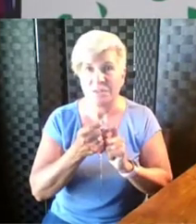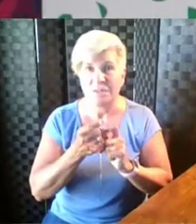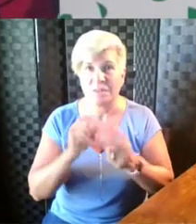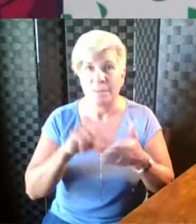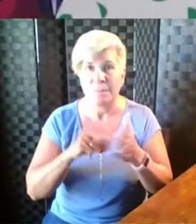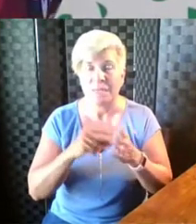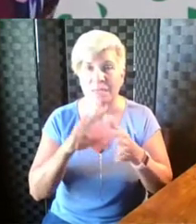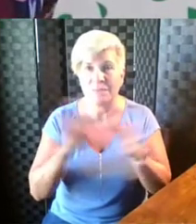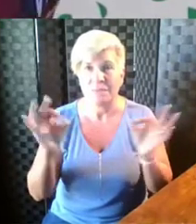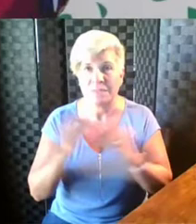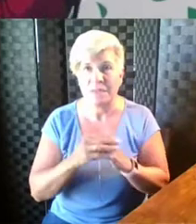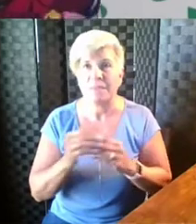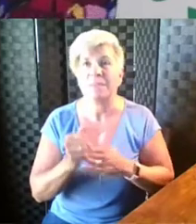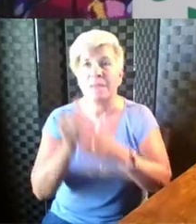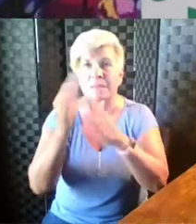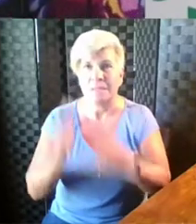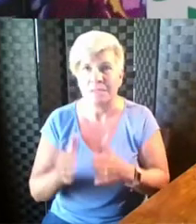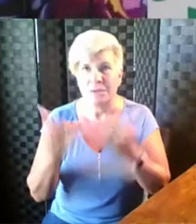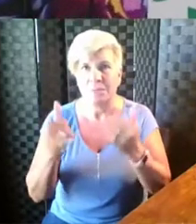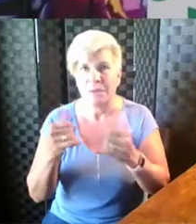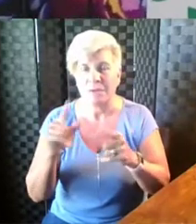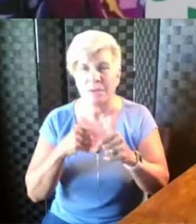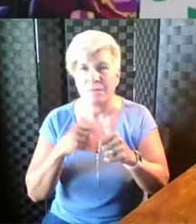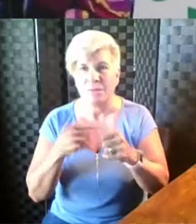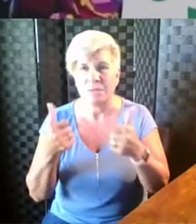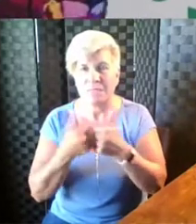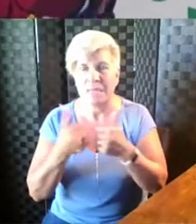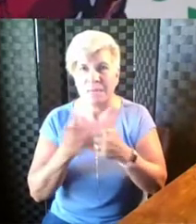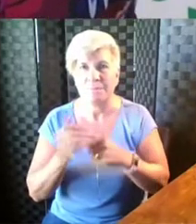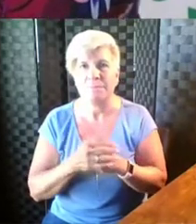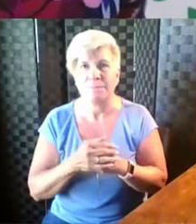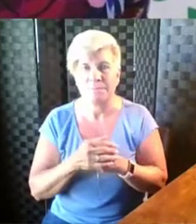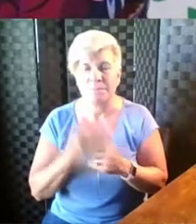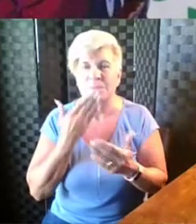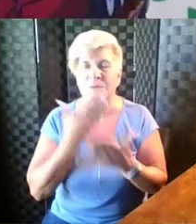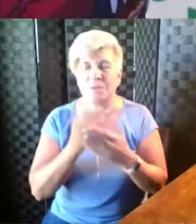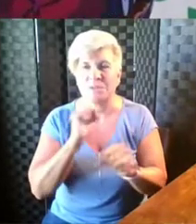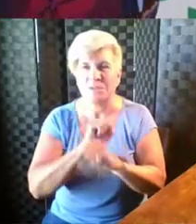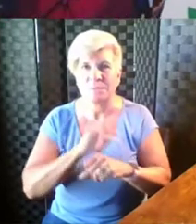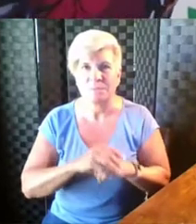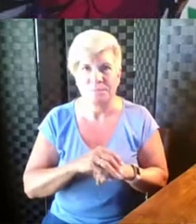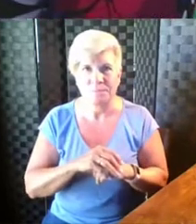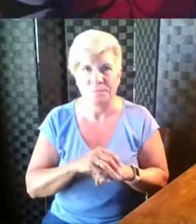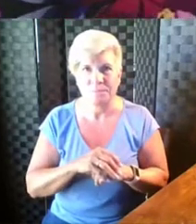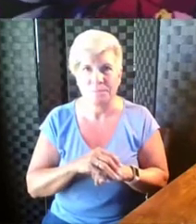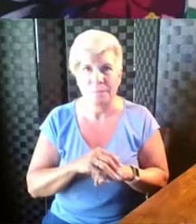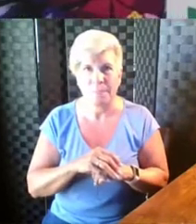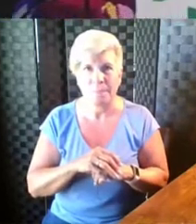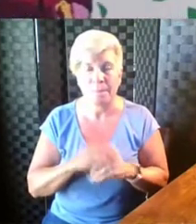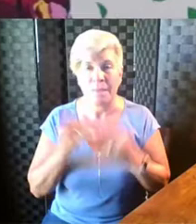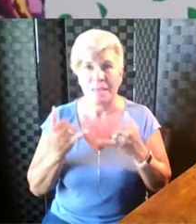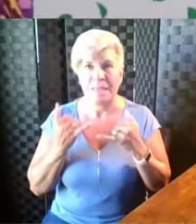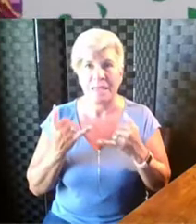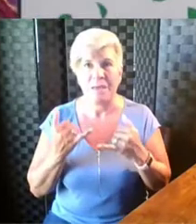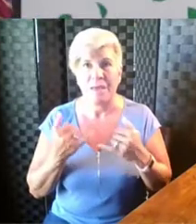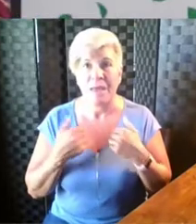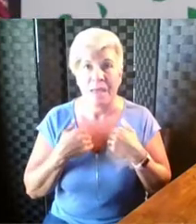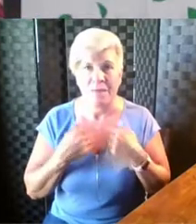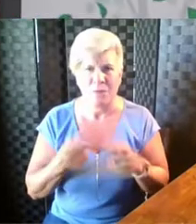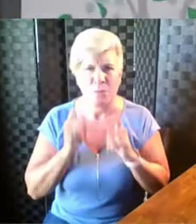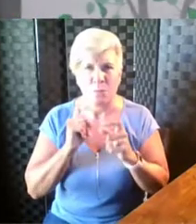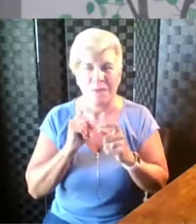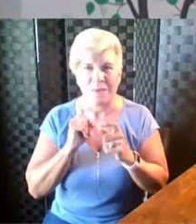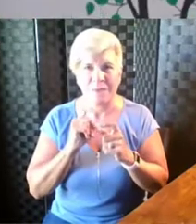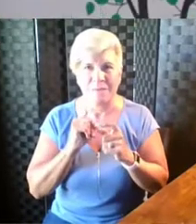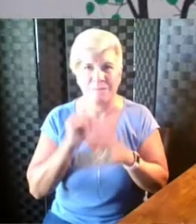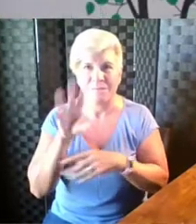school played in their first game on May 22nd. Nice job. All right, now I've got a quick